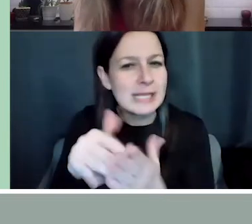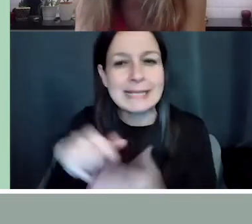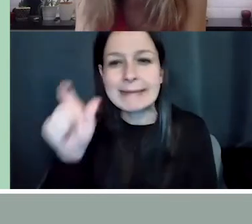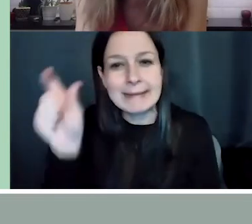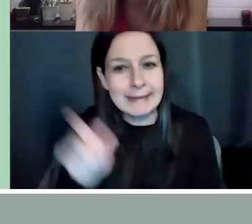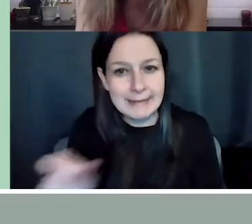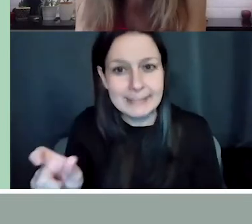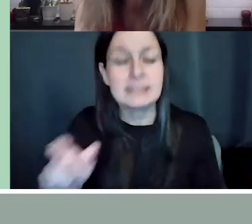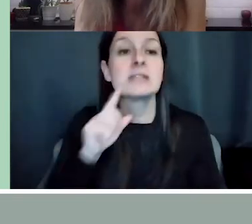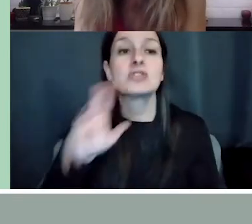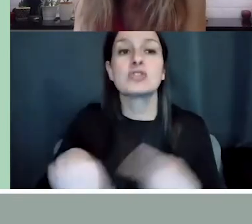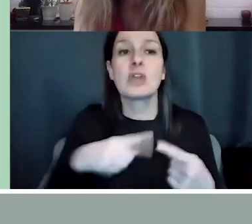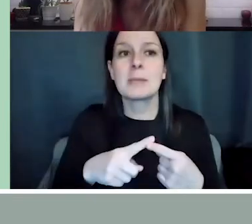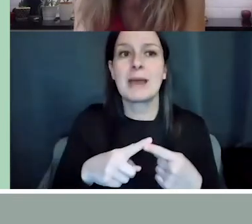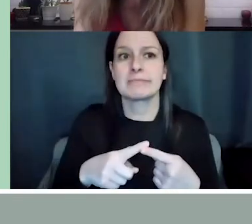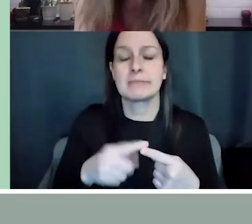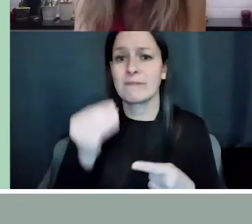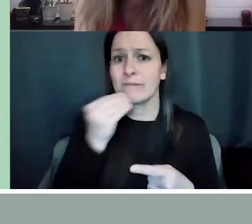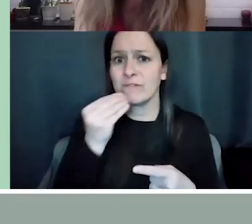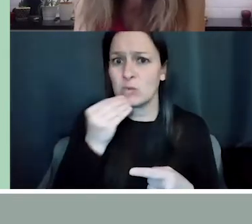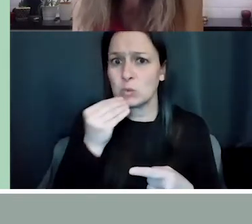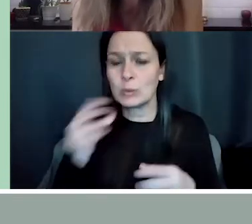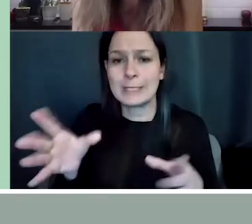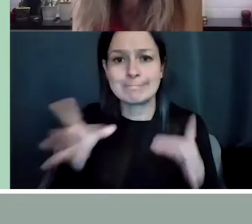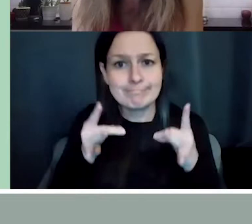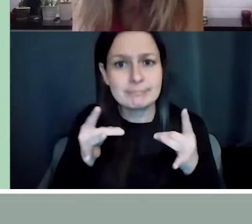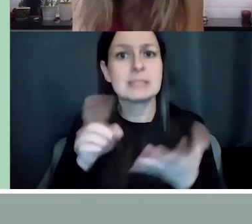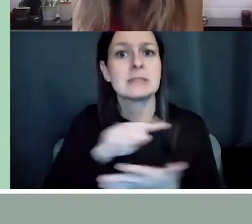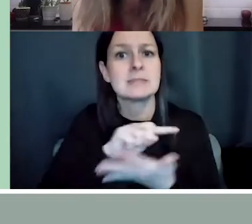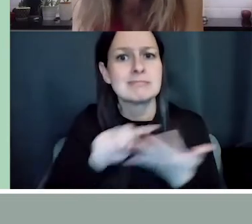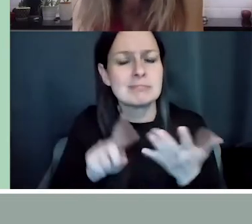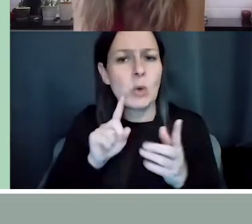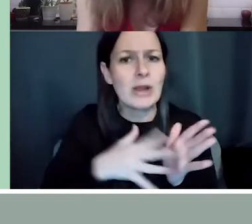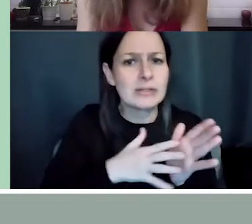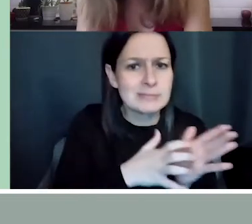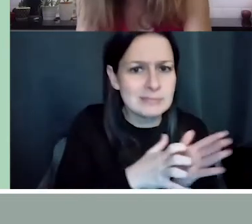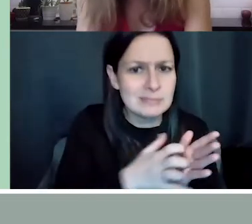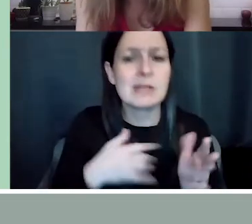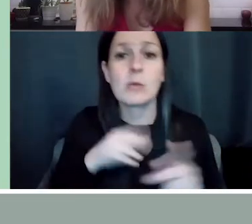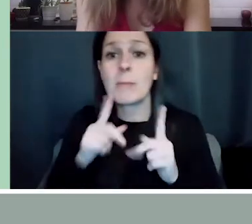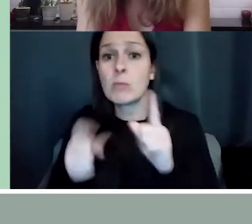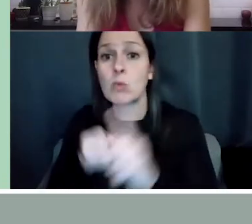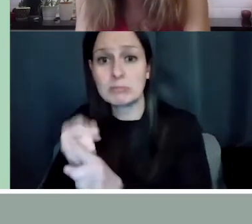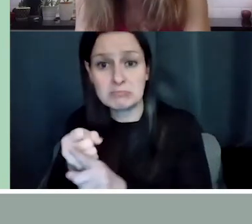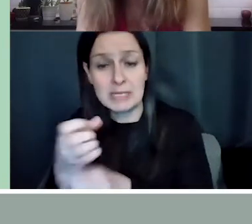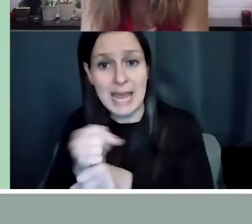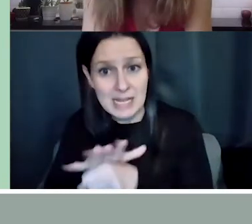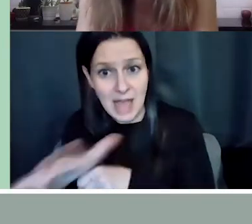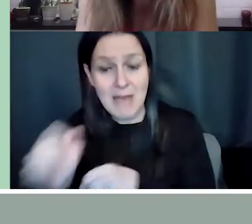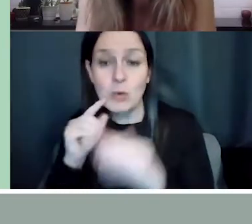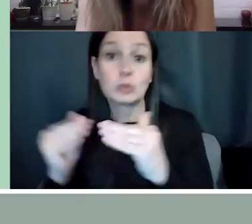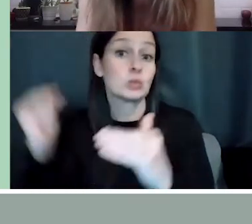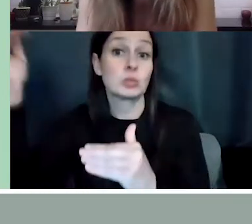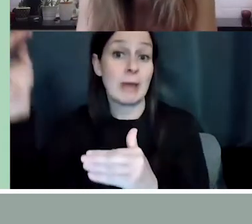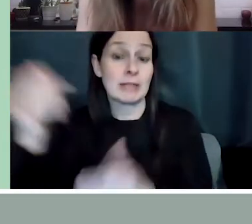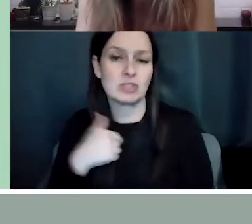at intake from food and where there were deficiencies, where people were hitting the mark or maybe going beyond. And I